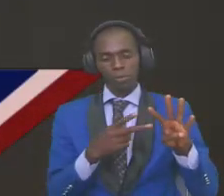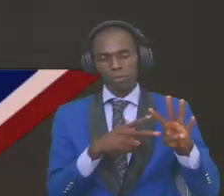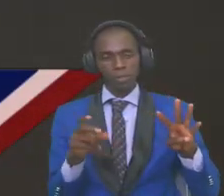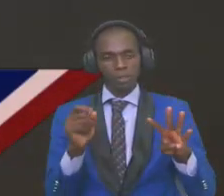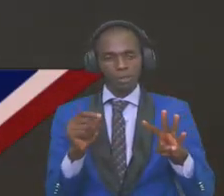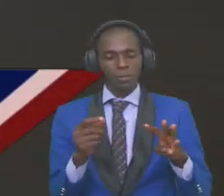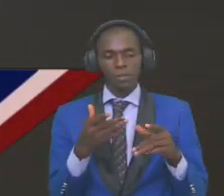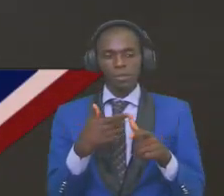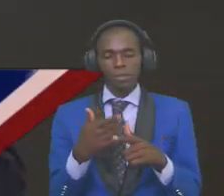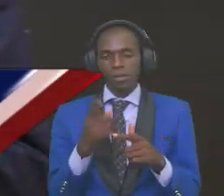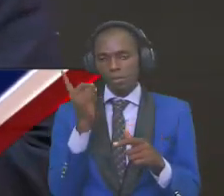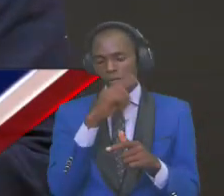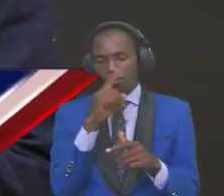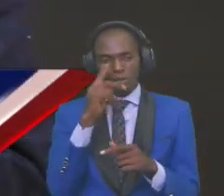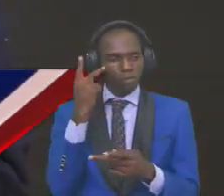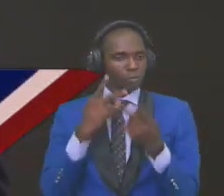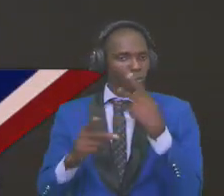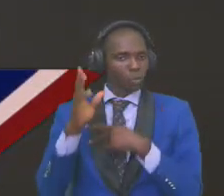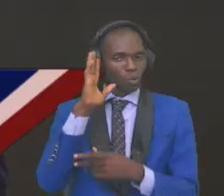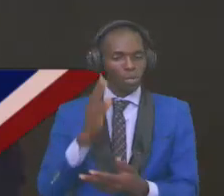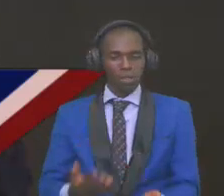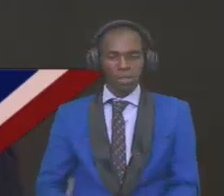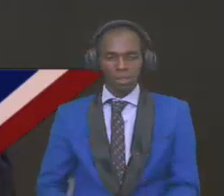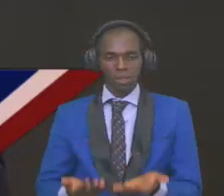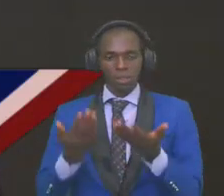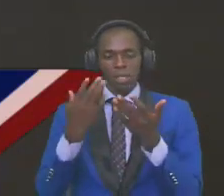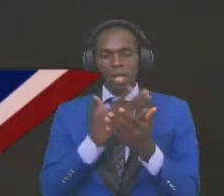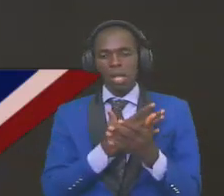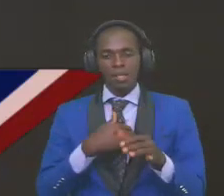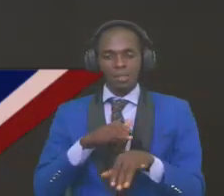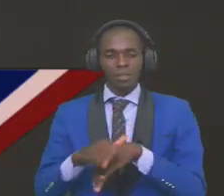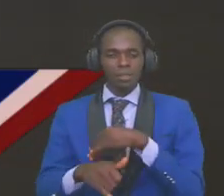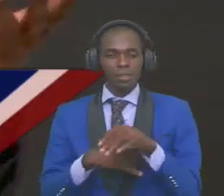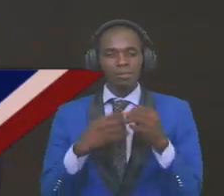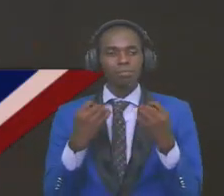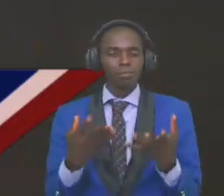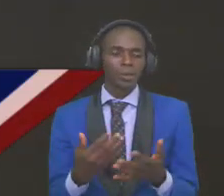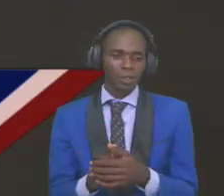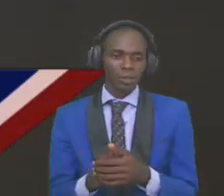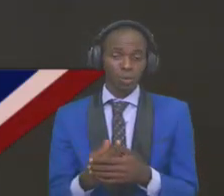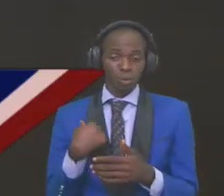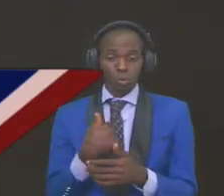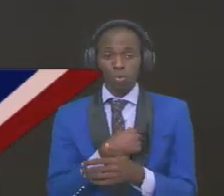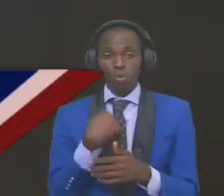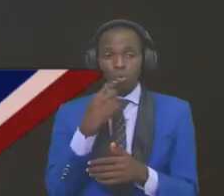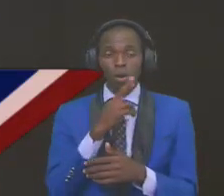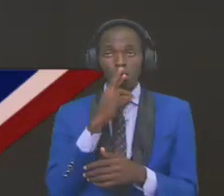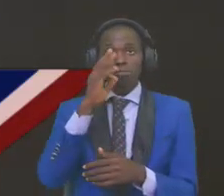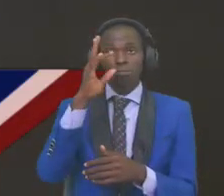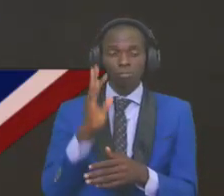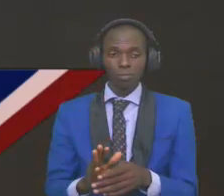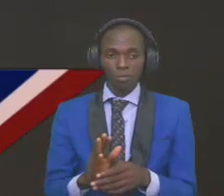shall deceive many. We who are preachers,